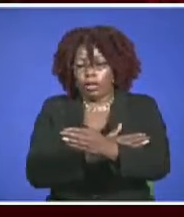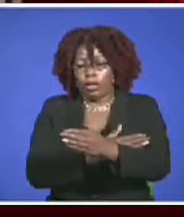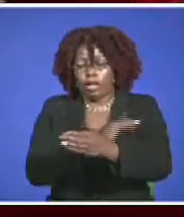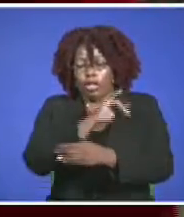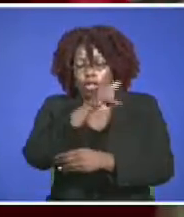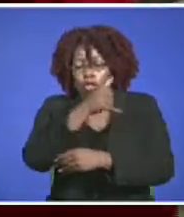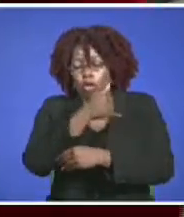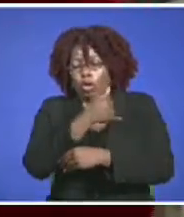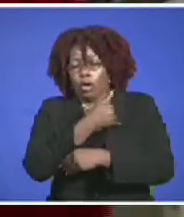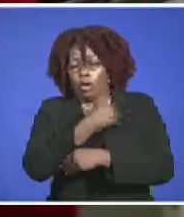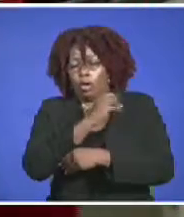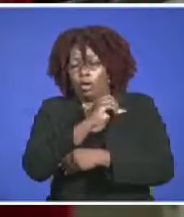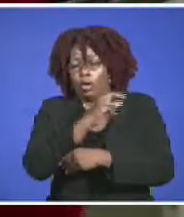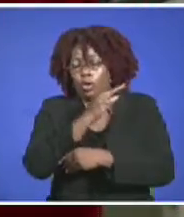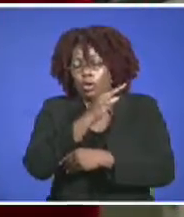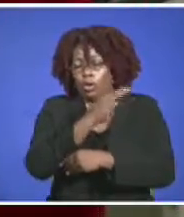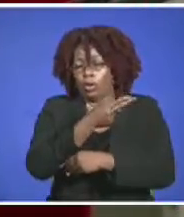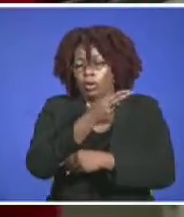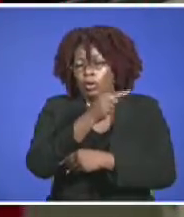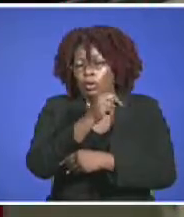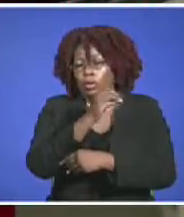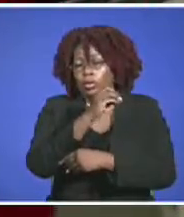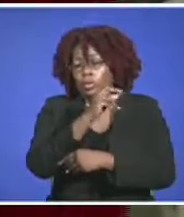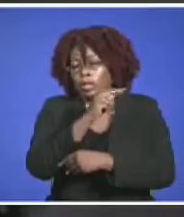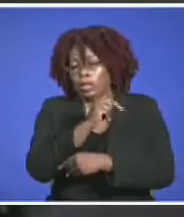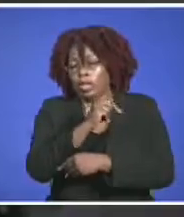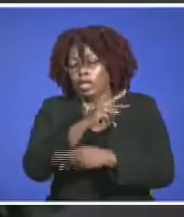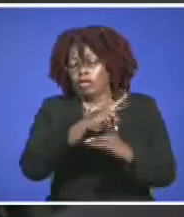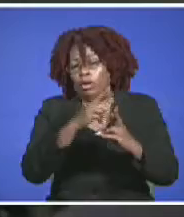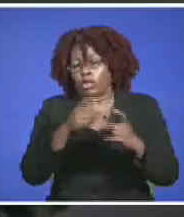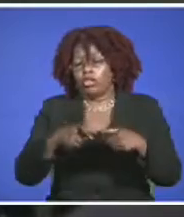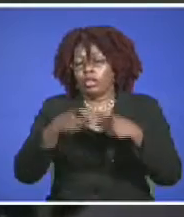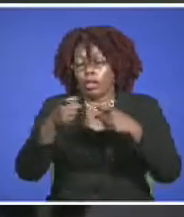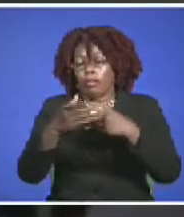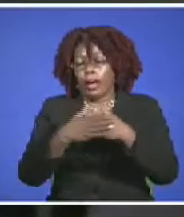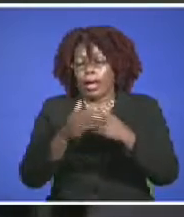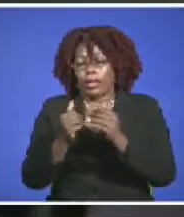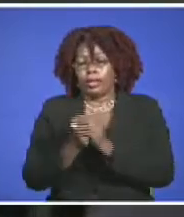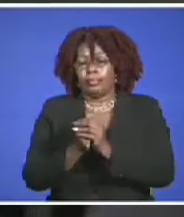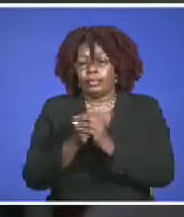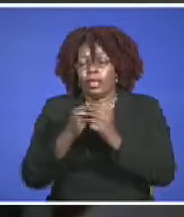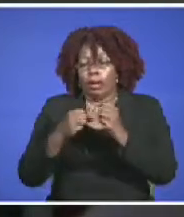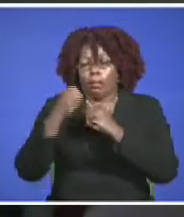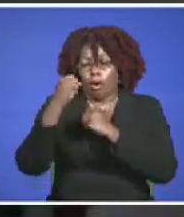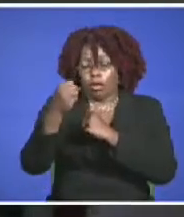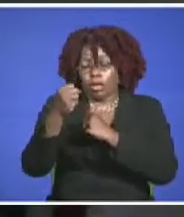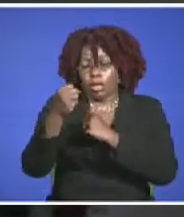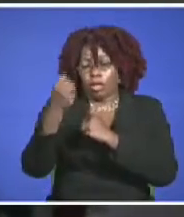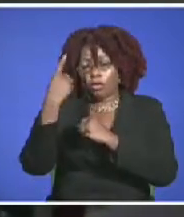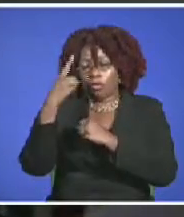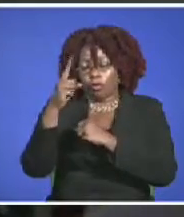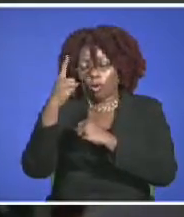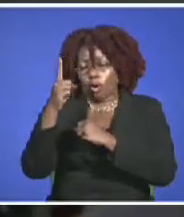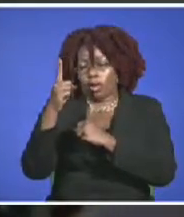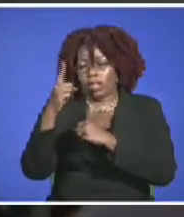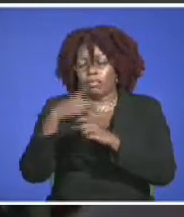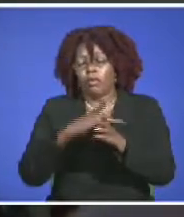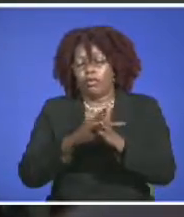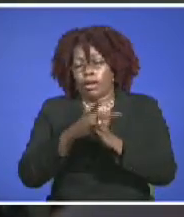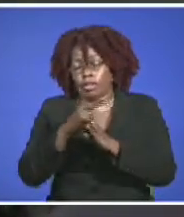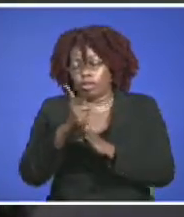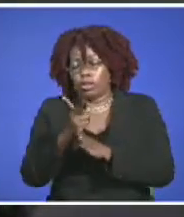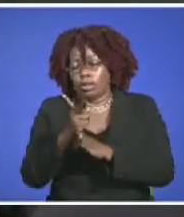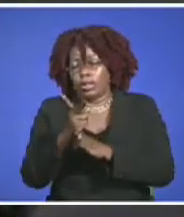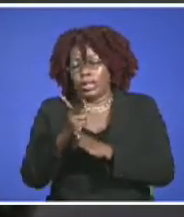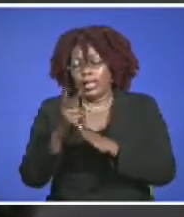has stepped back into the ring and is ready to give back. Amateur boxing is like a feeder for the professional circuit. And no,